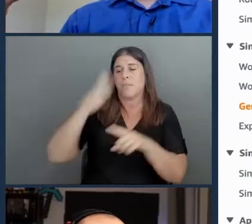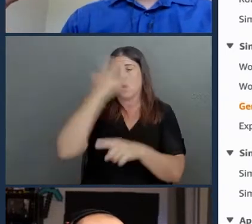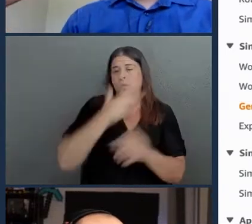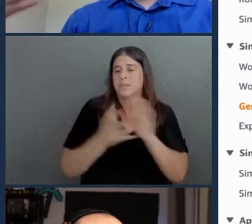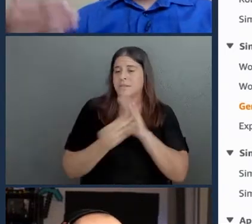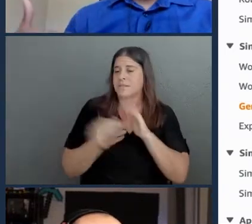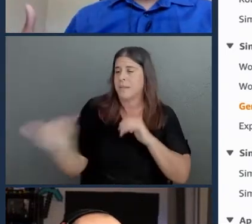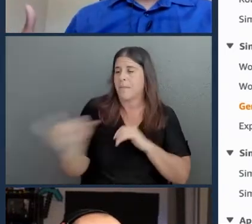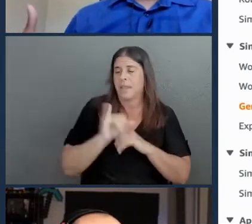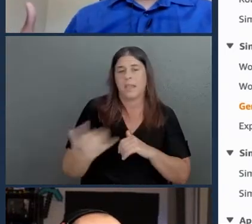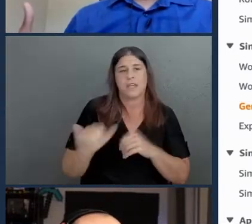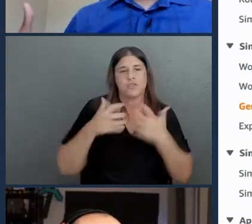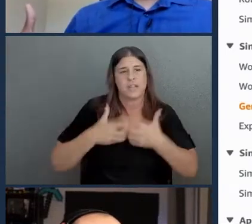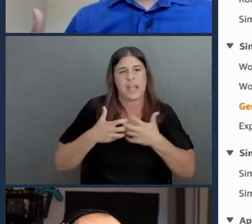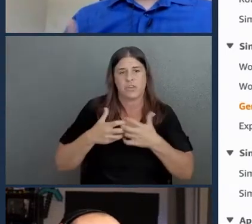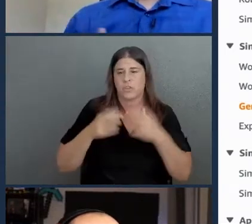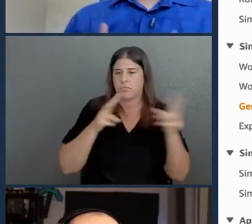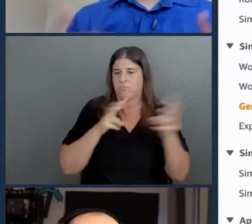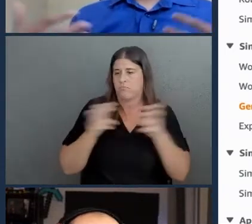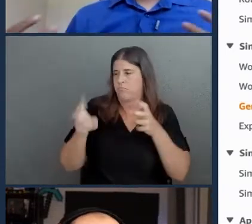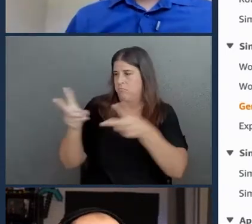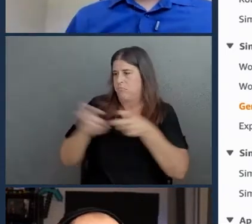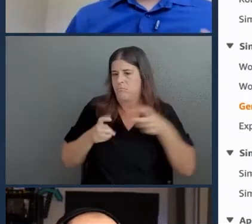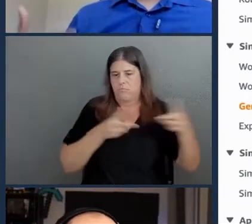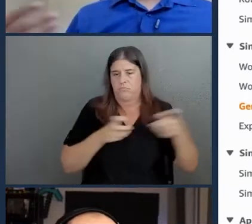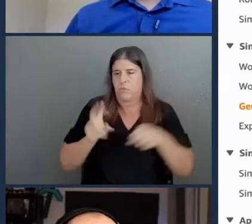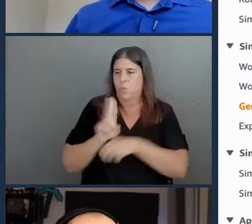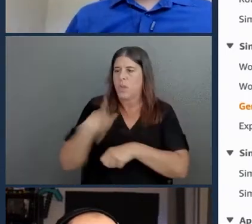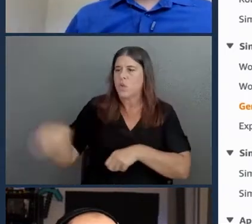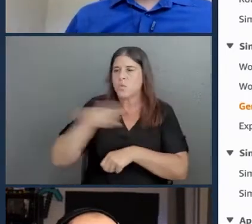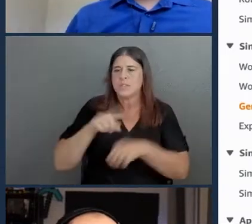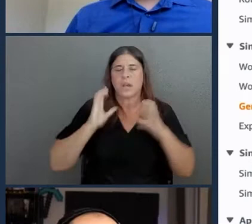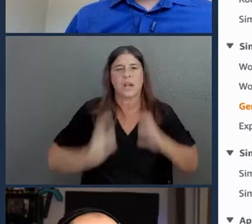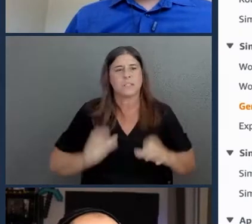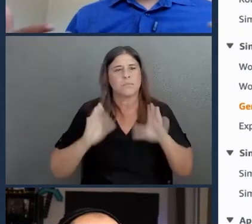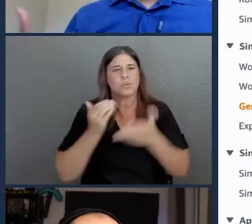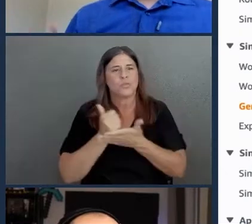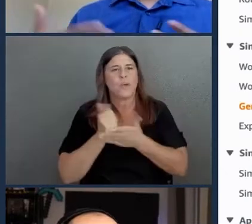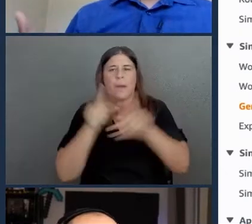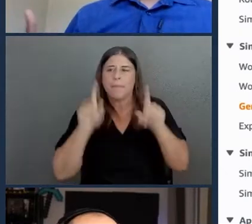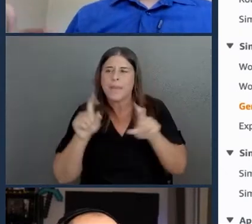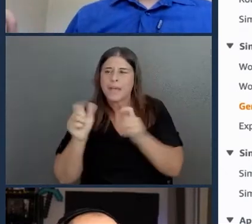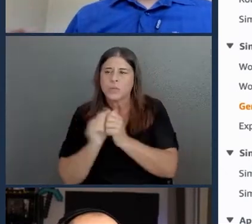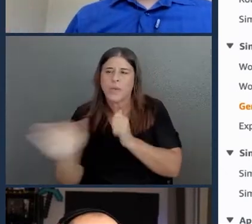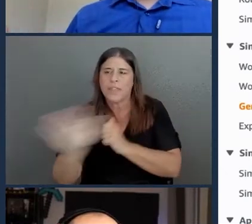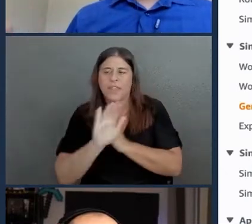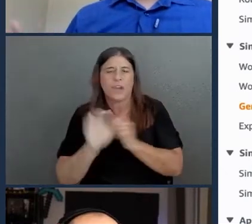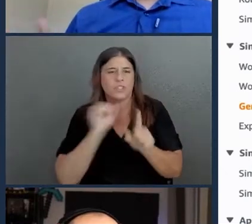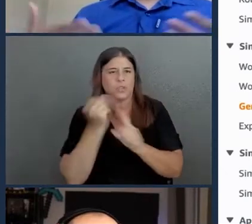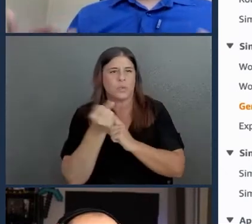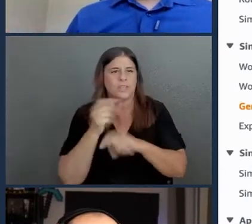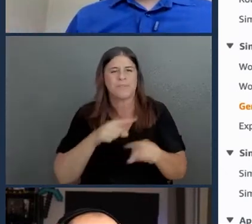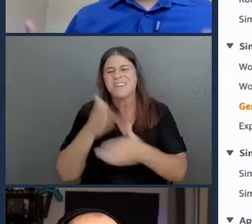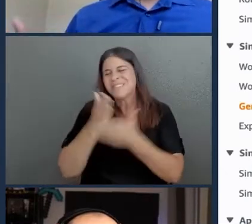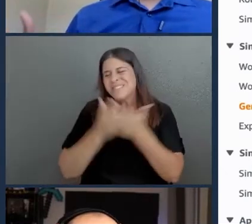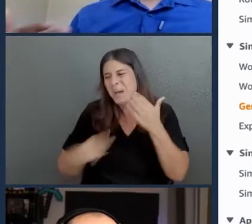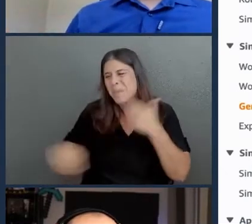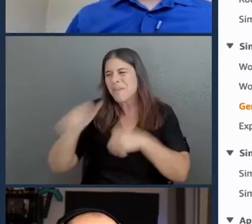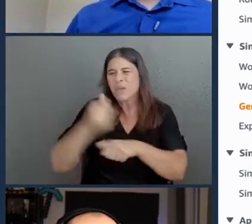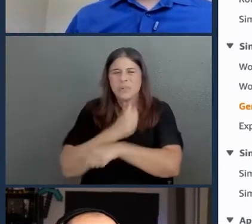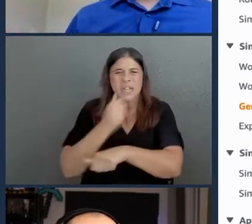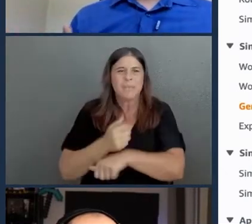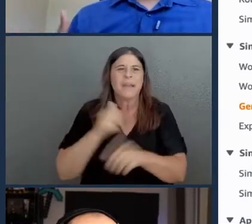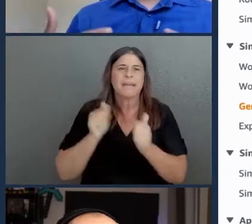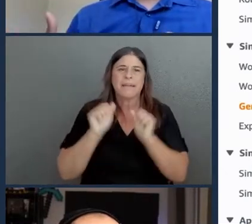and we use that to help our customers, test their algorithms and other aspects. Some parts of these algorithms can be AI and